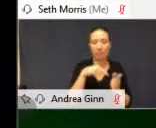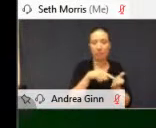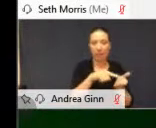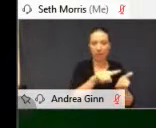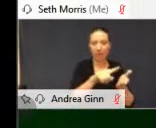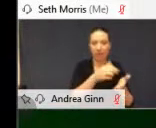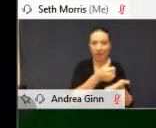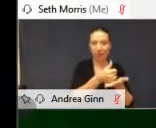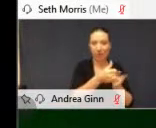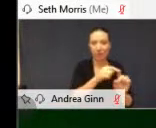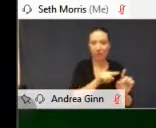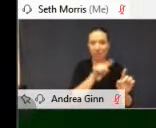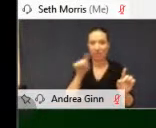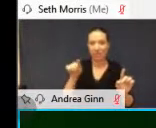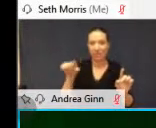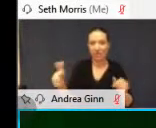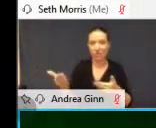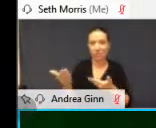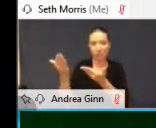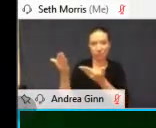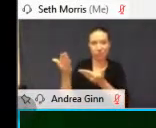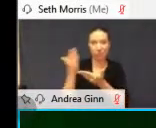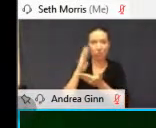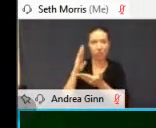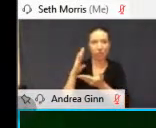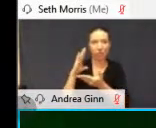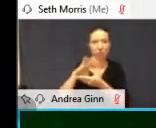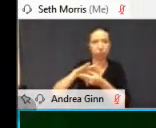Correct. Got it. Thank you.